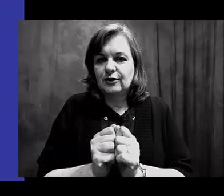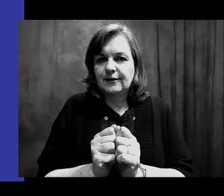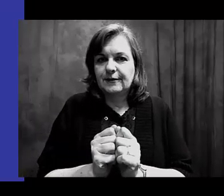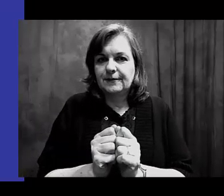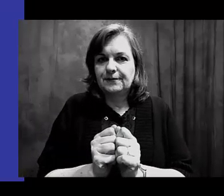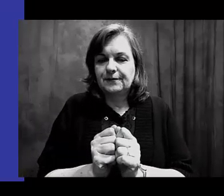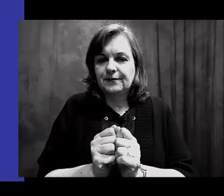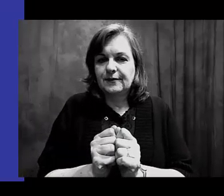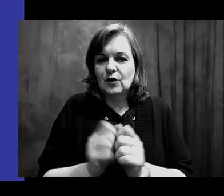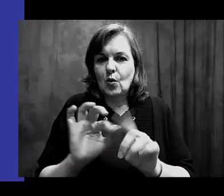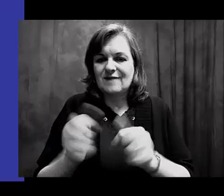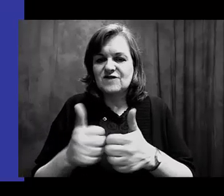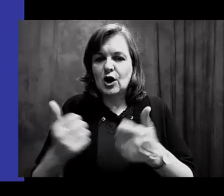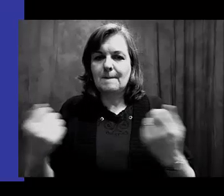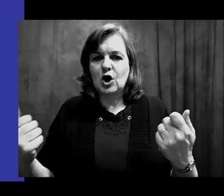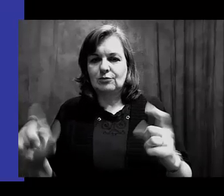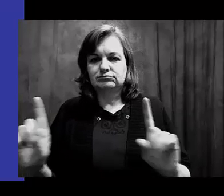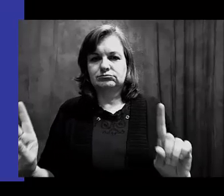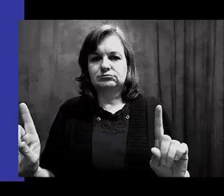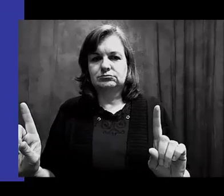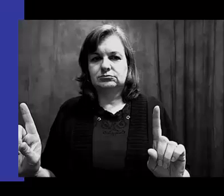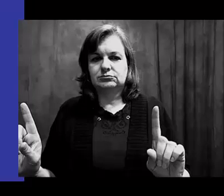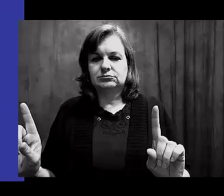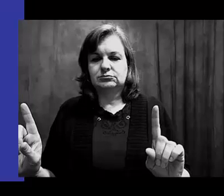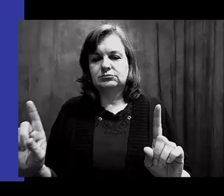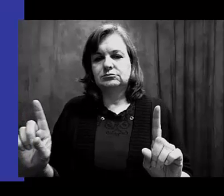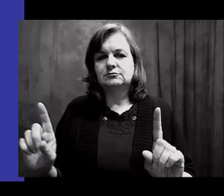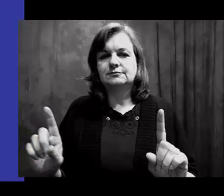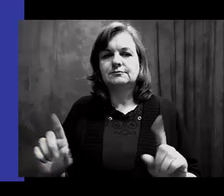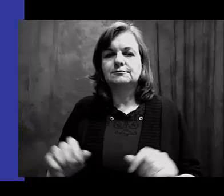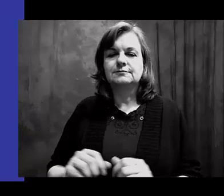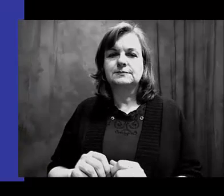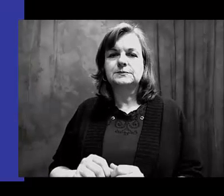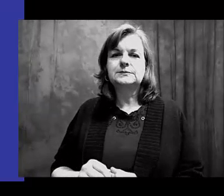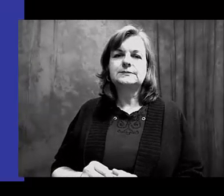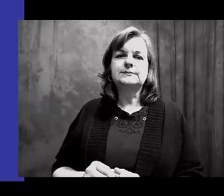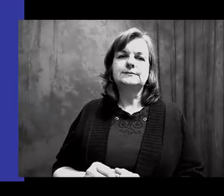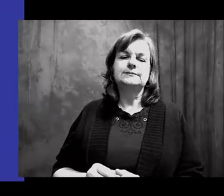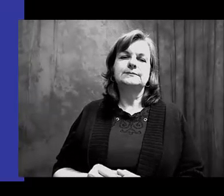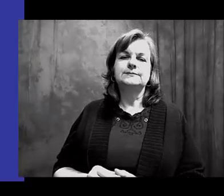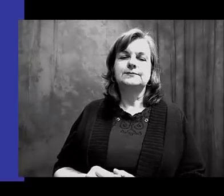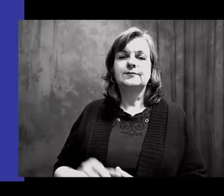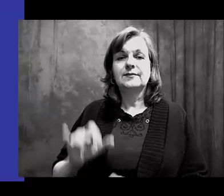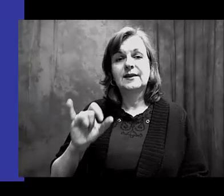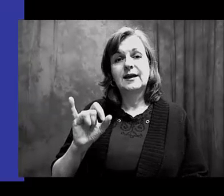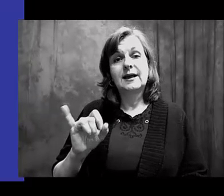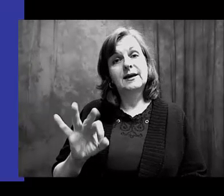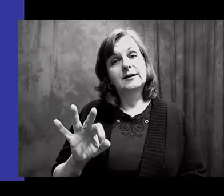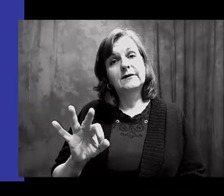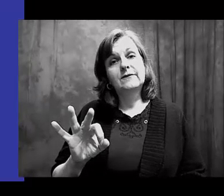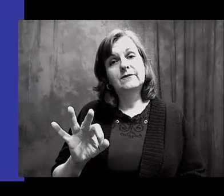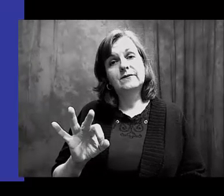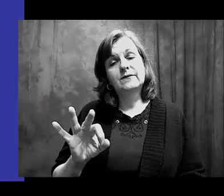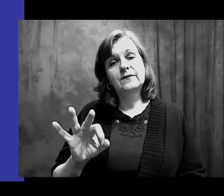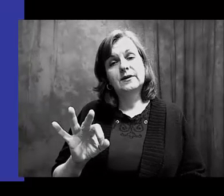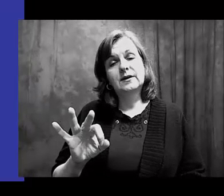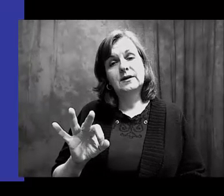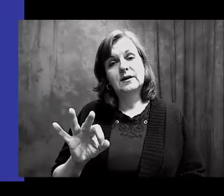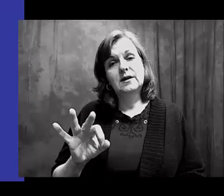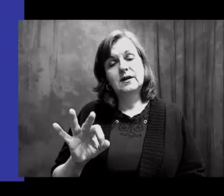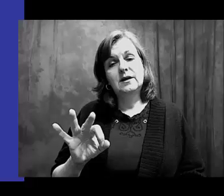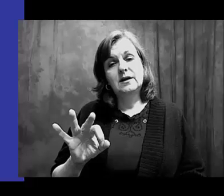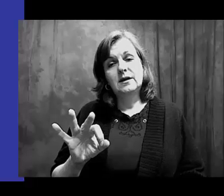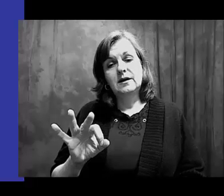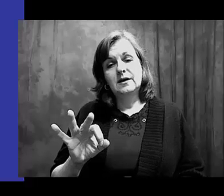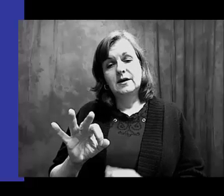Are they far apart relatively? Okay? And if they take up one of these